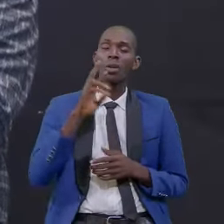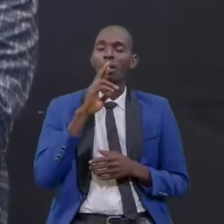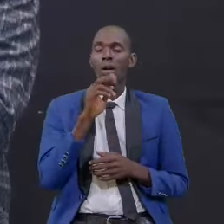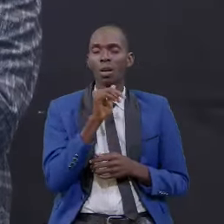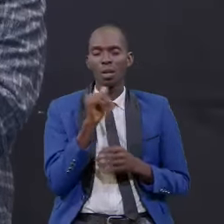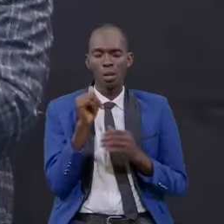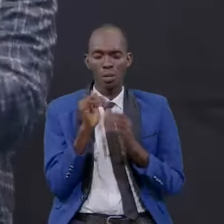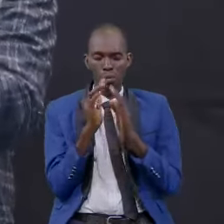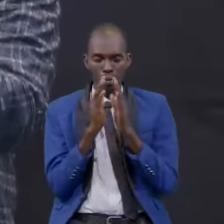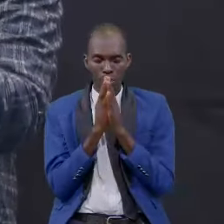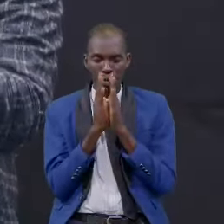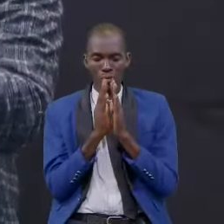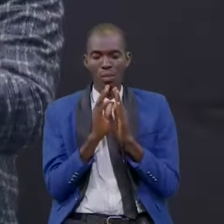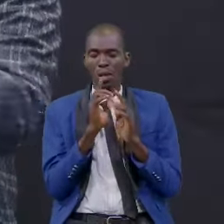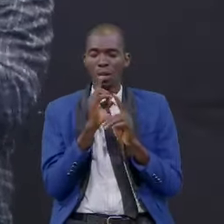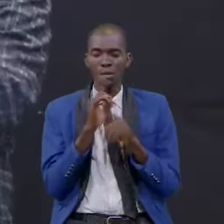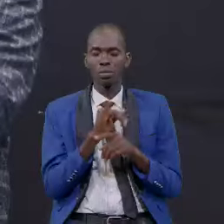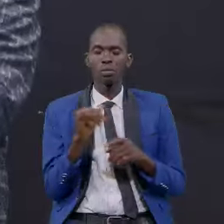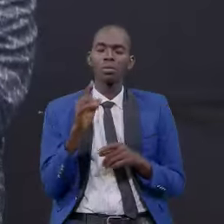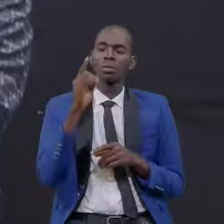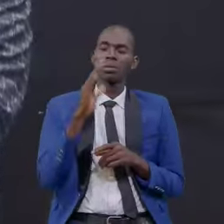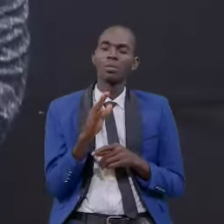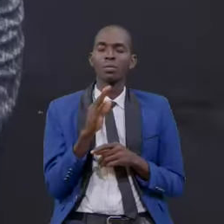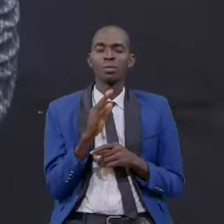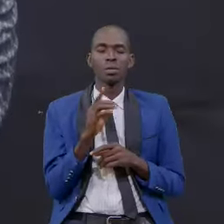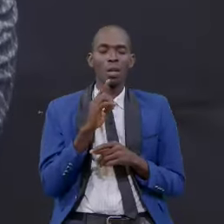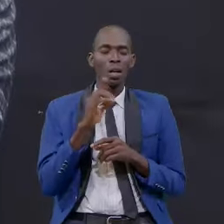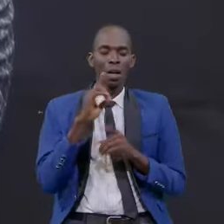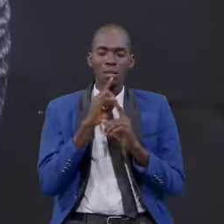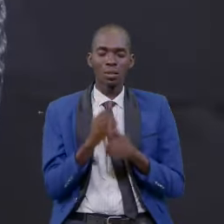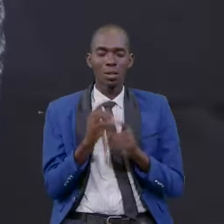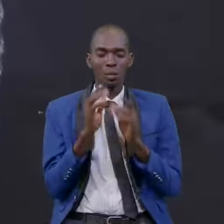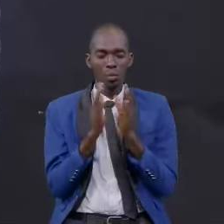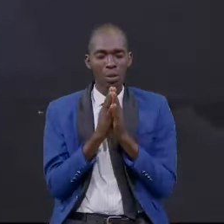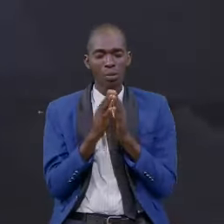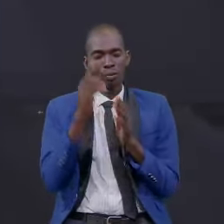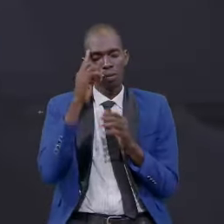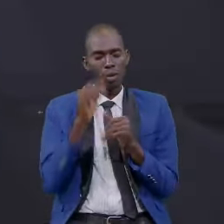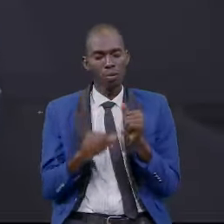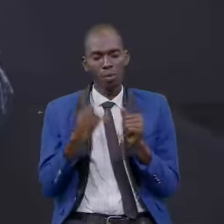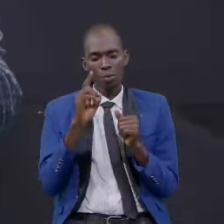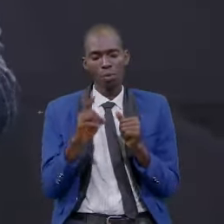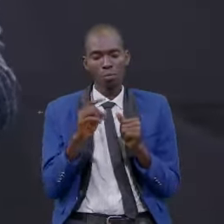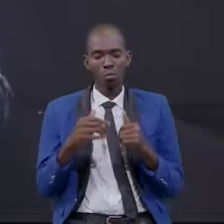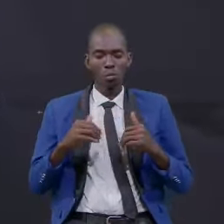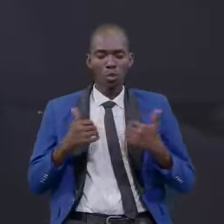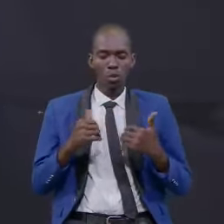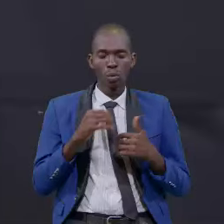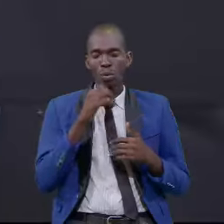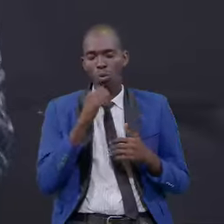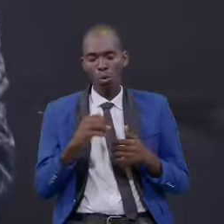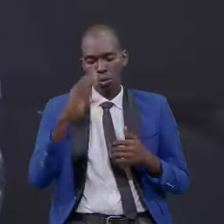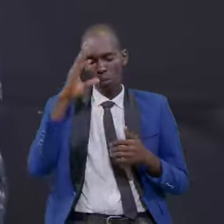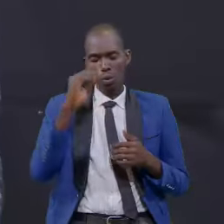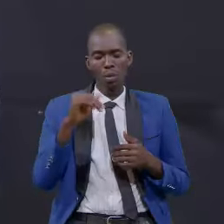God. You answer prayer for everyone, young and old, man and woman, here at the